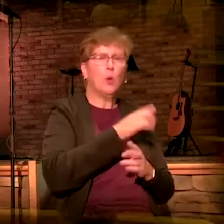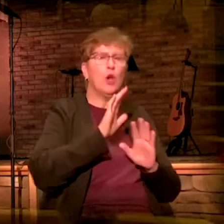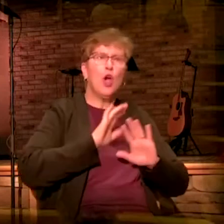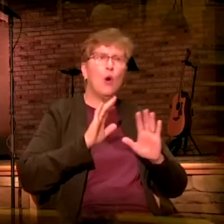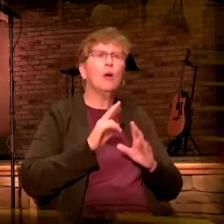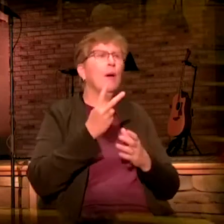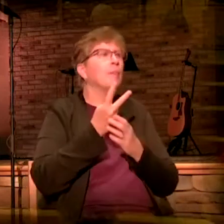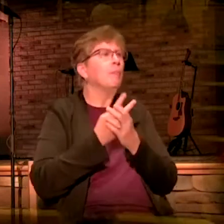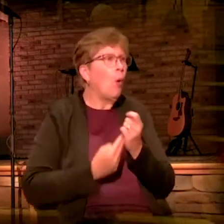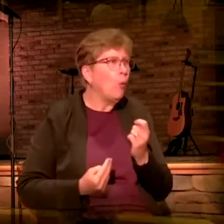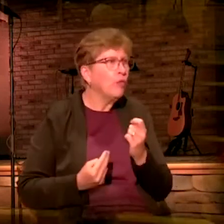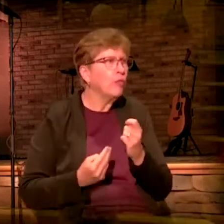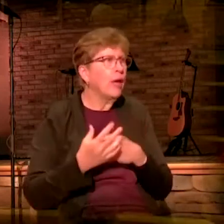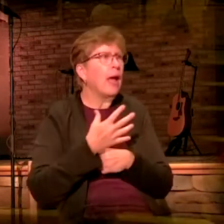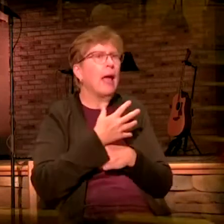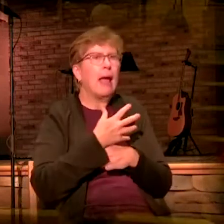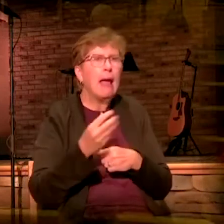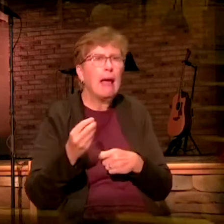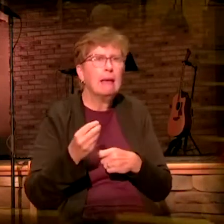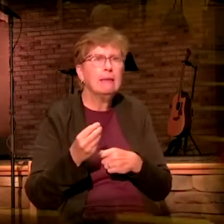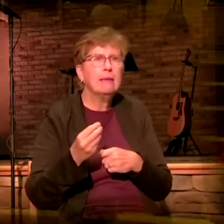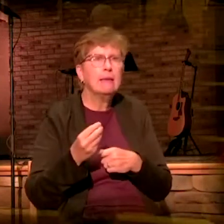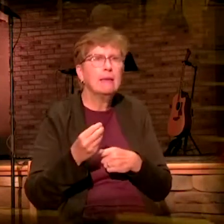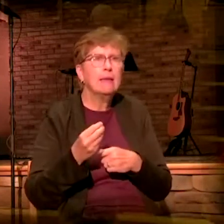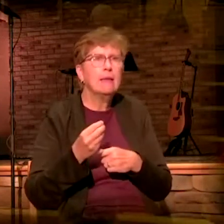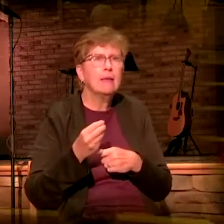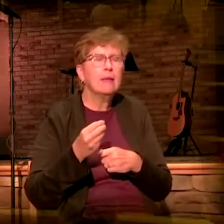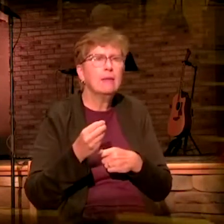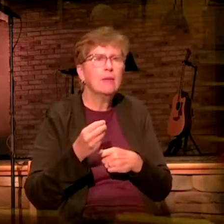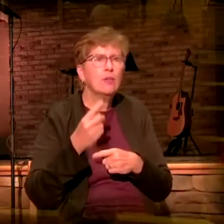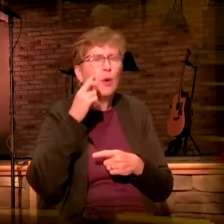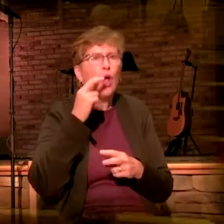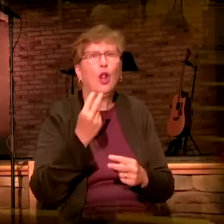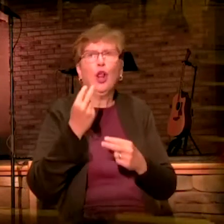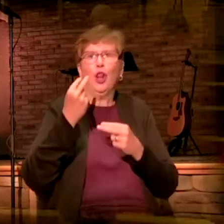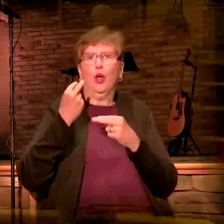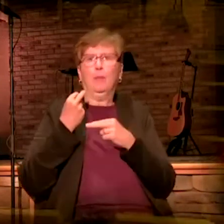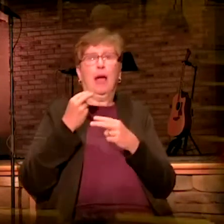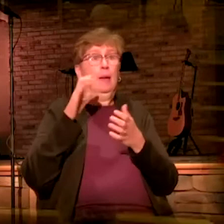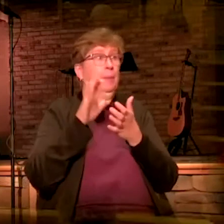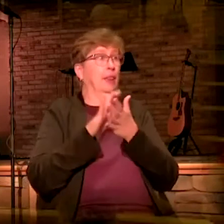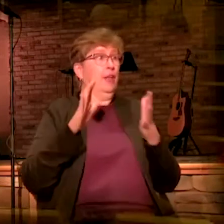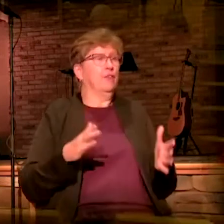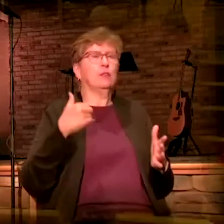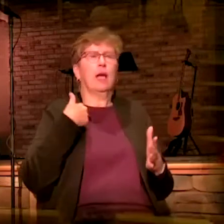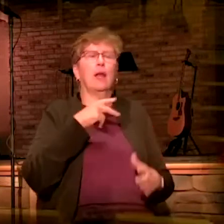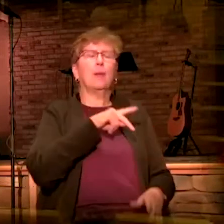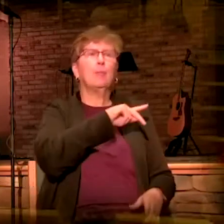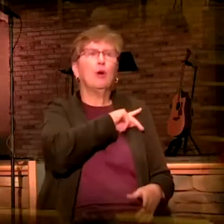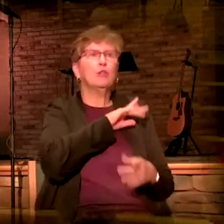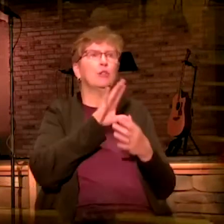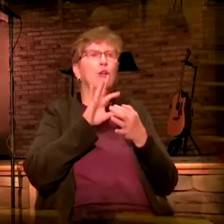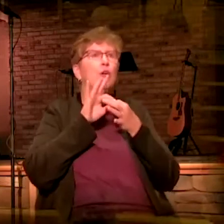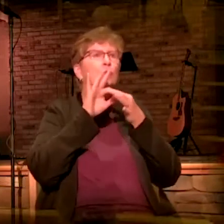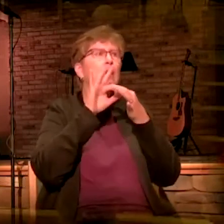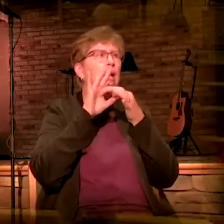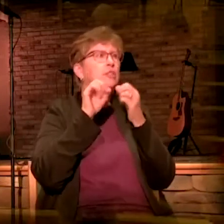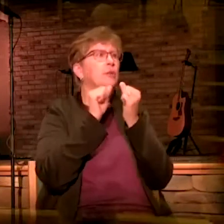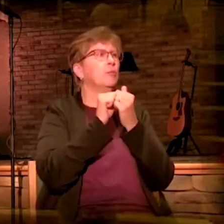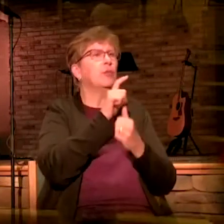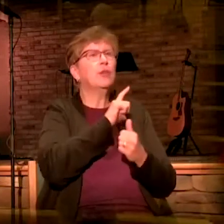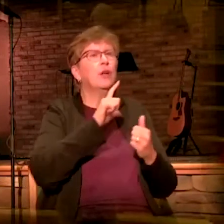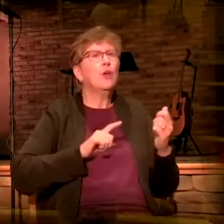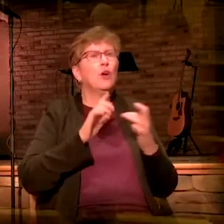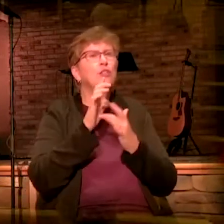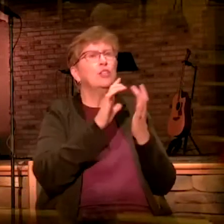but a both and. I mean, go back. I believe that these believers, they had a personal relationship with the Lord Jesus Christ,